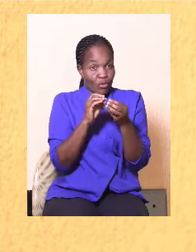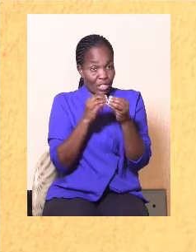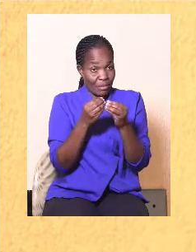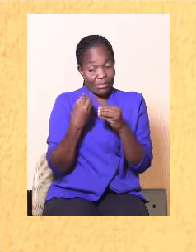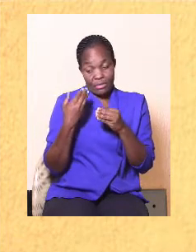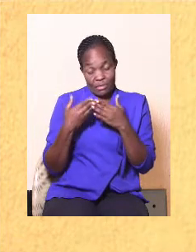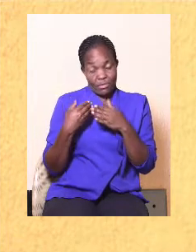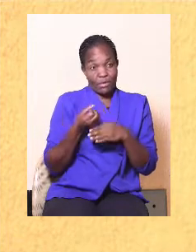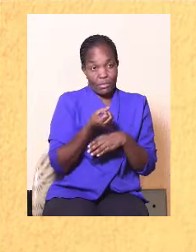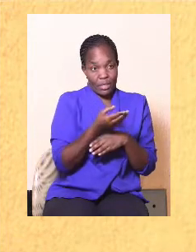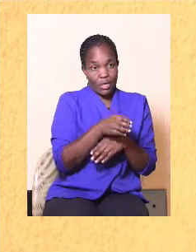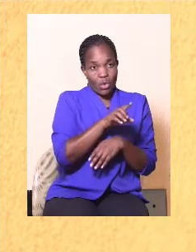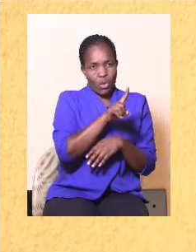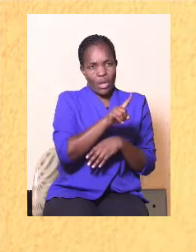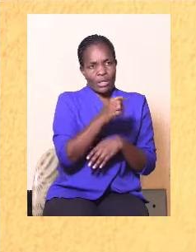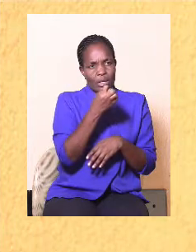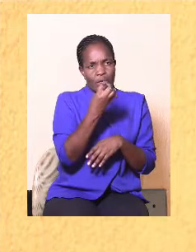provided.